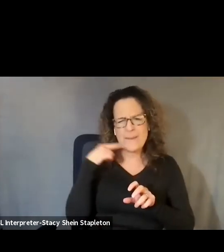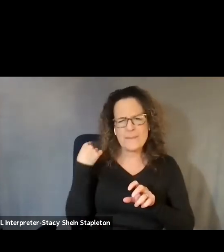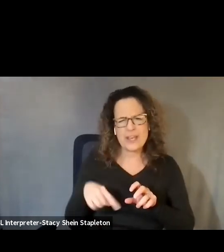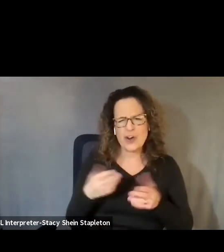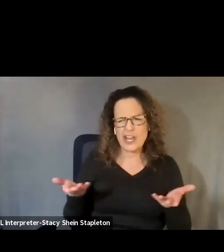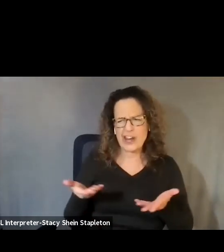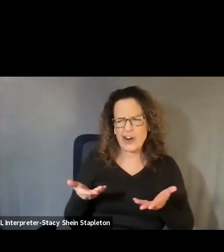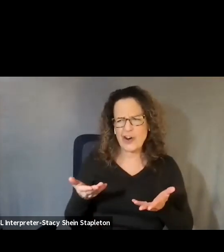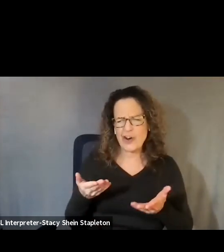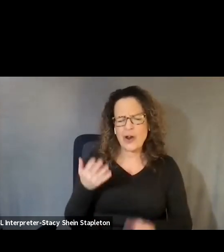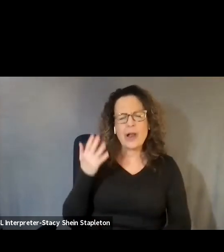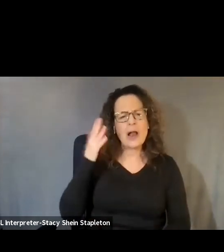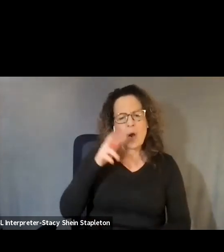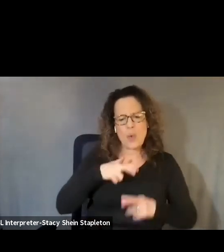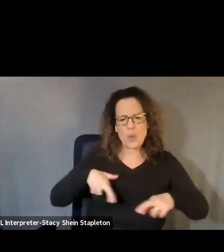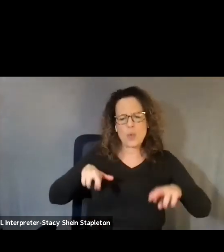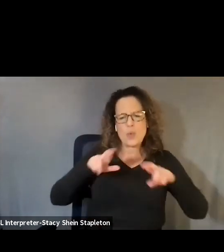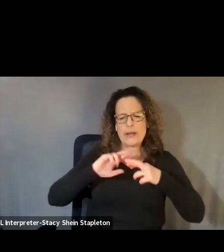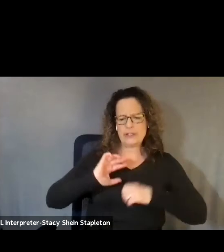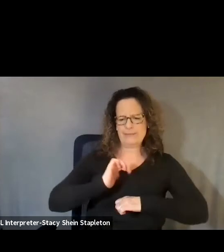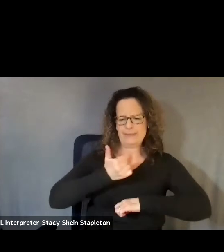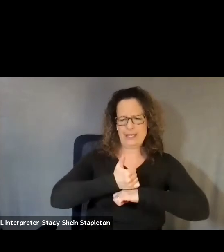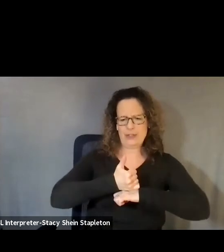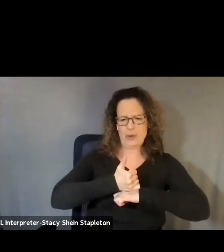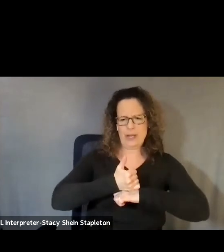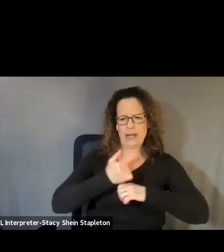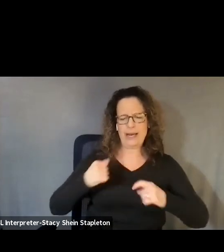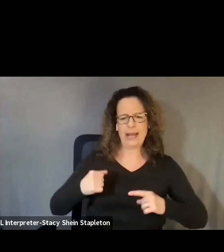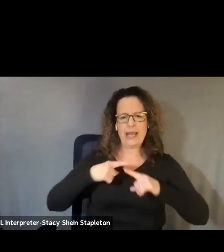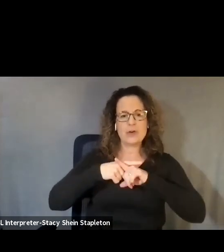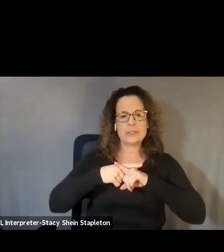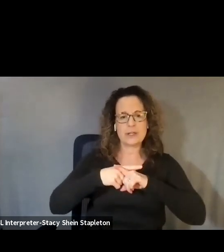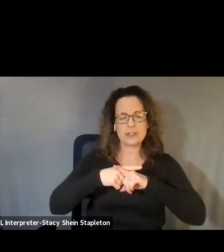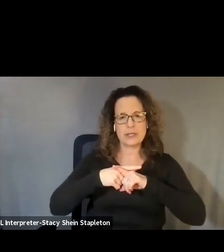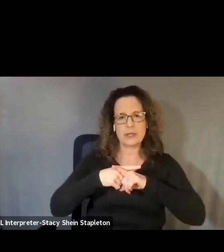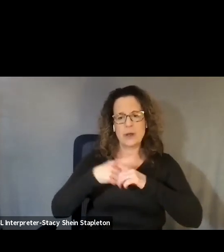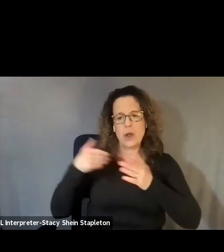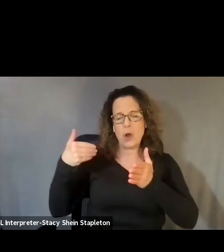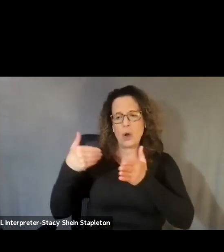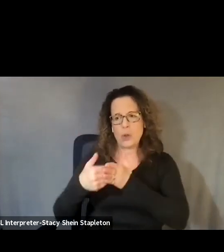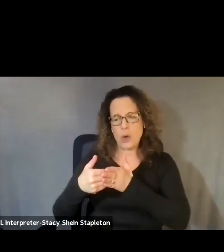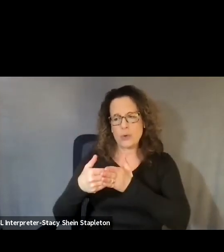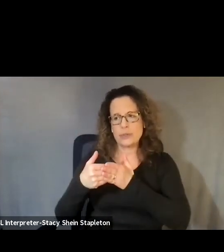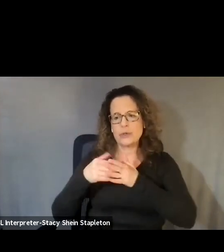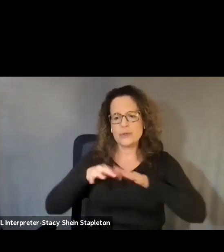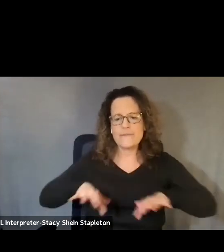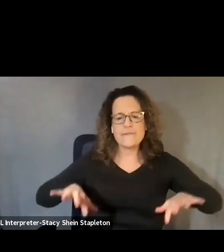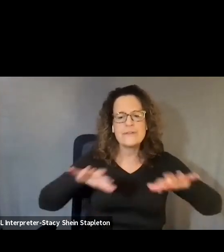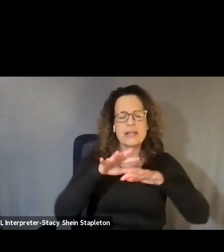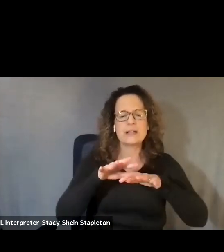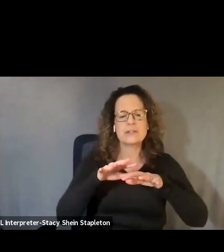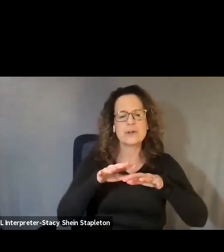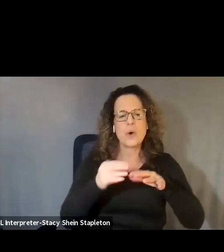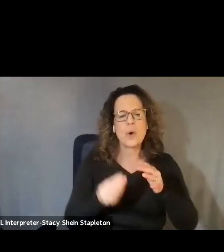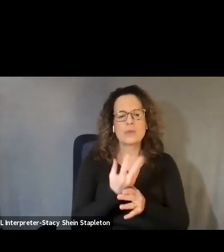It's because our region is situated at an intersection. We're close by to fields where grain is